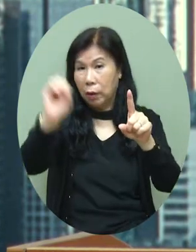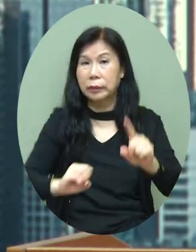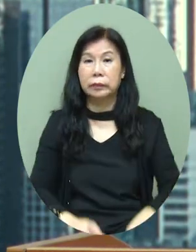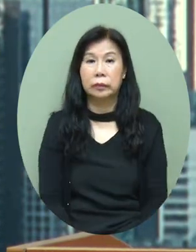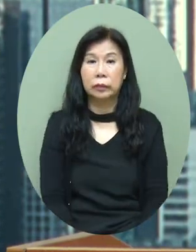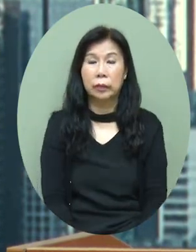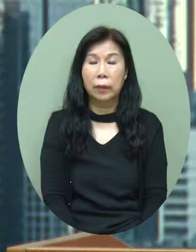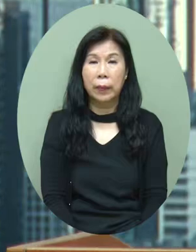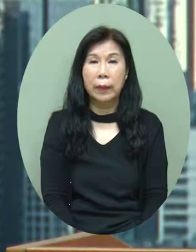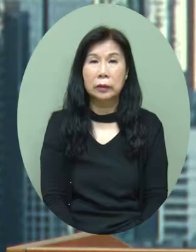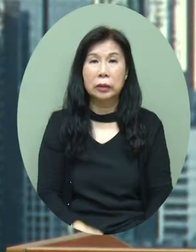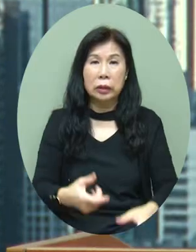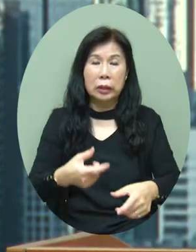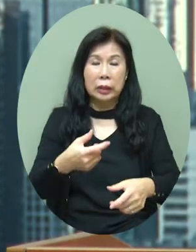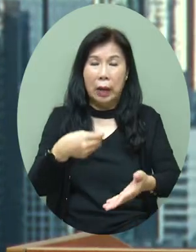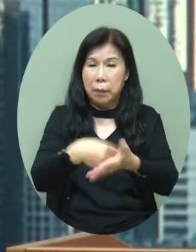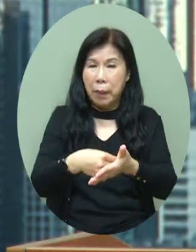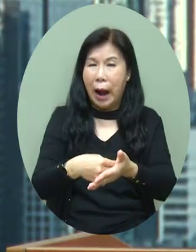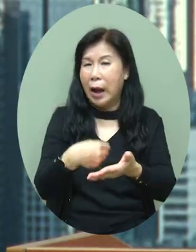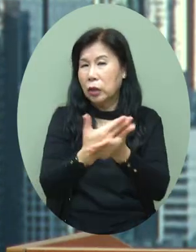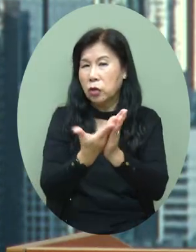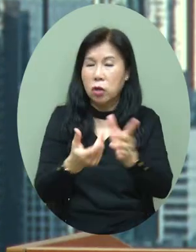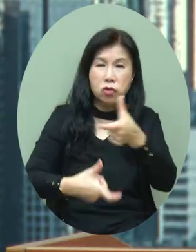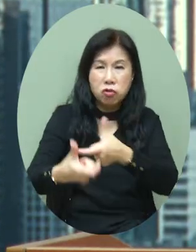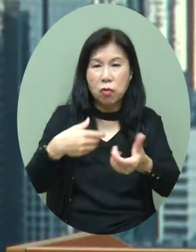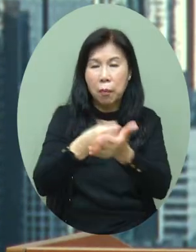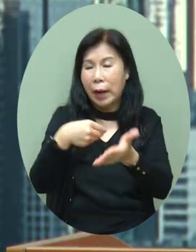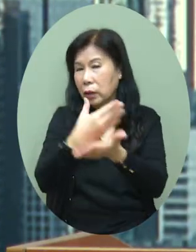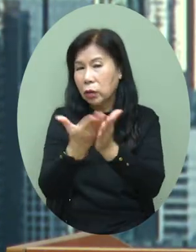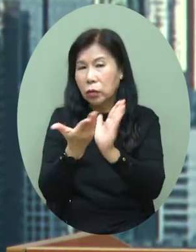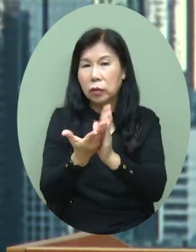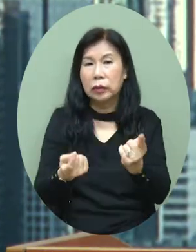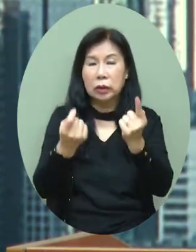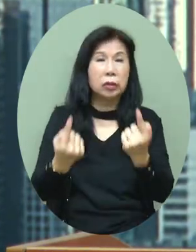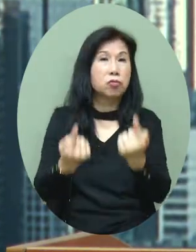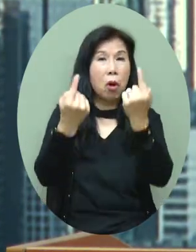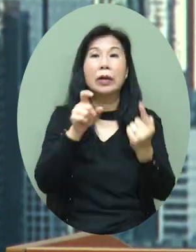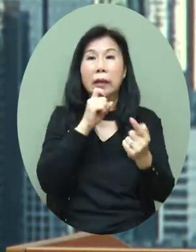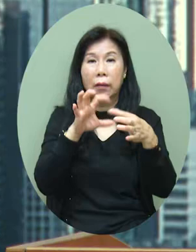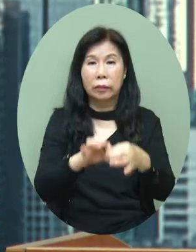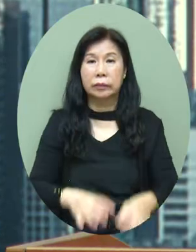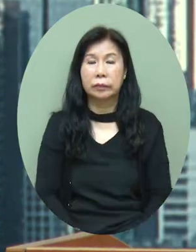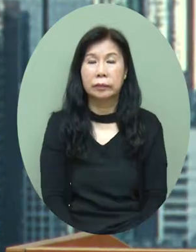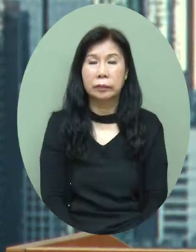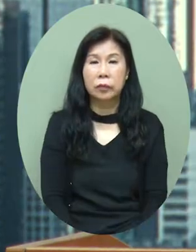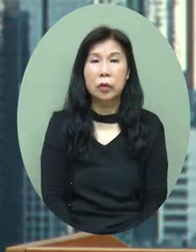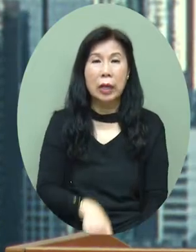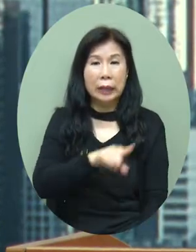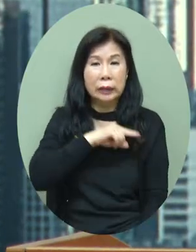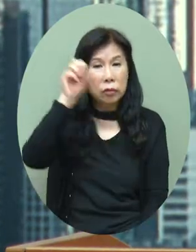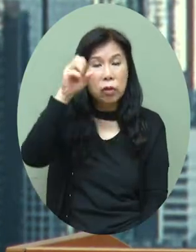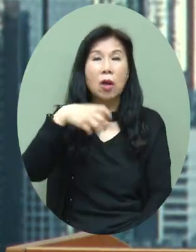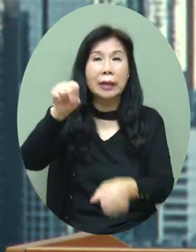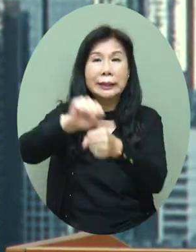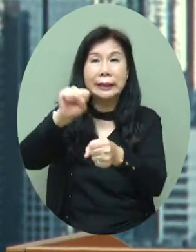and also the pay rise this time? Thank you. Thank you for your question. For the rationale, as I explained